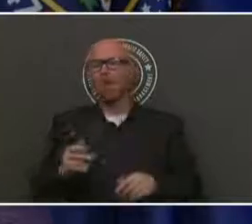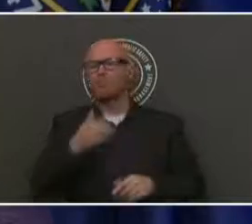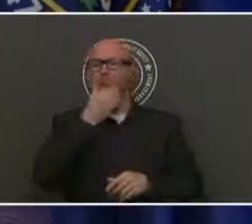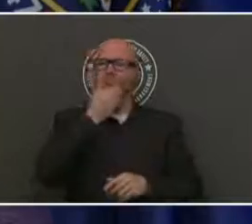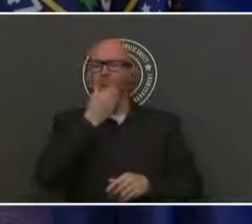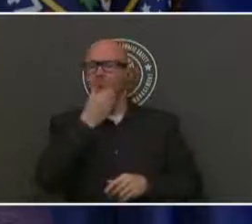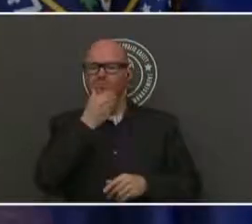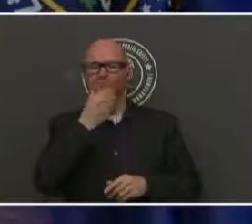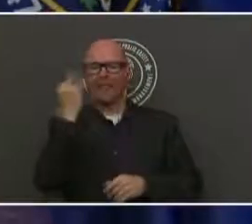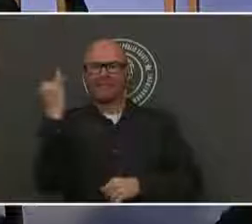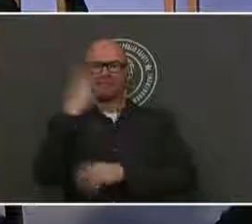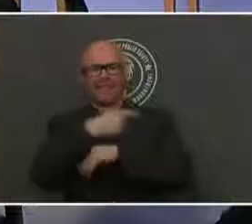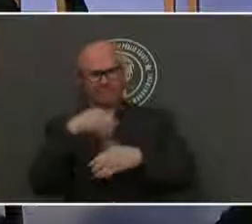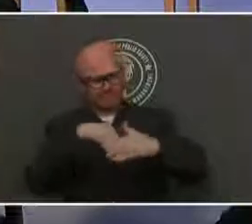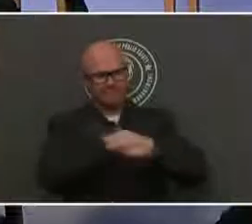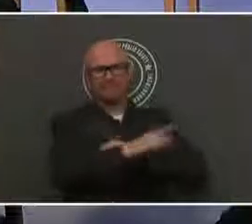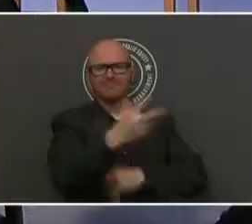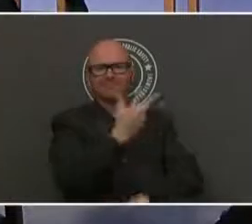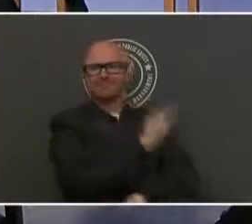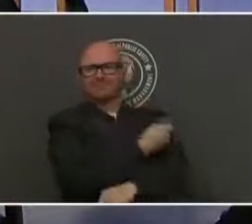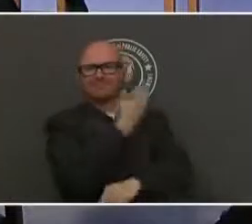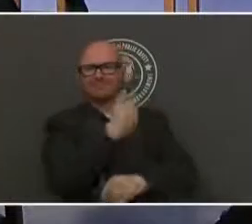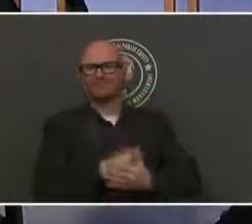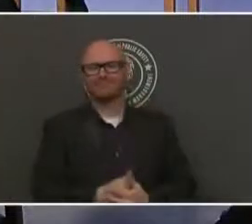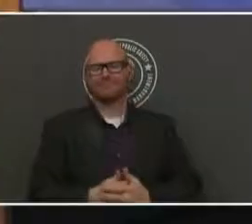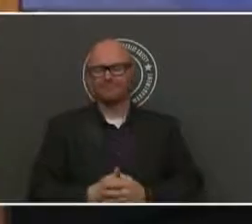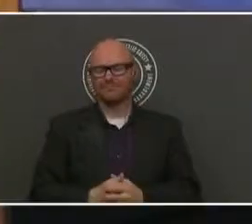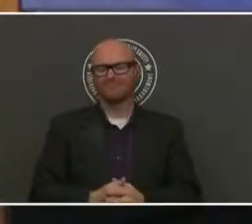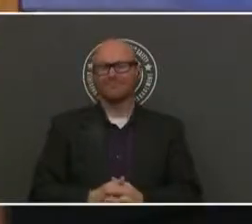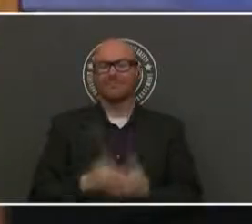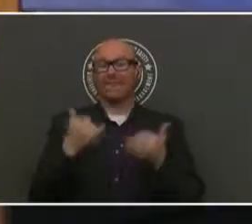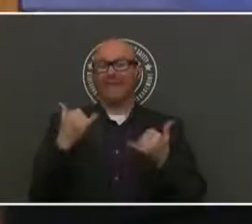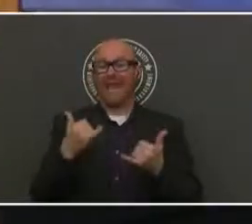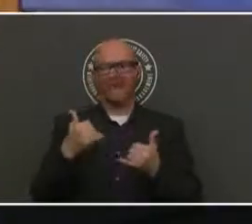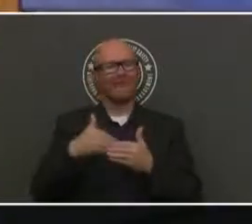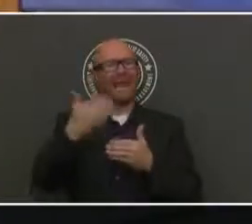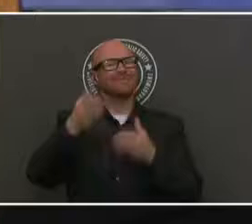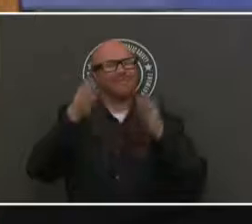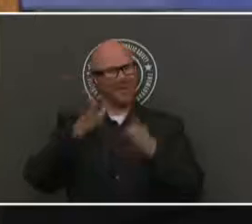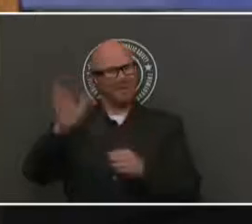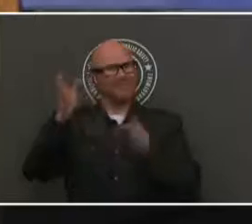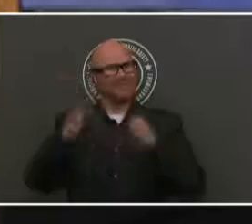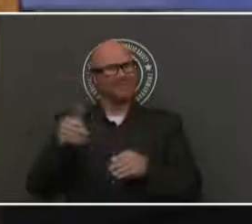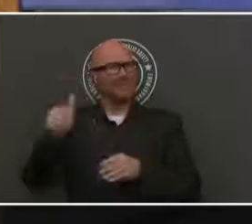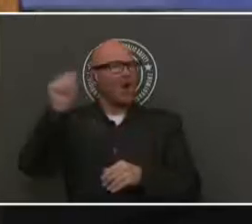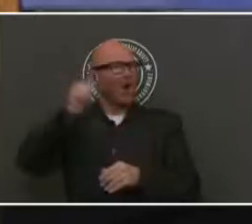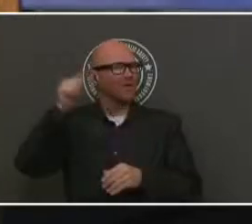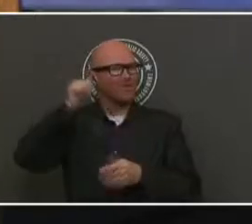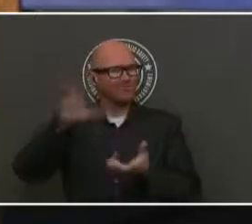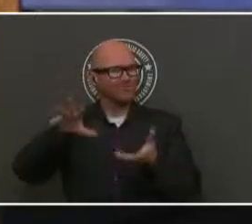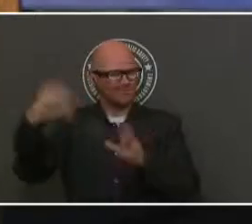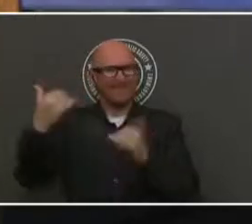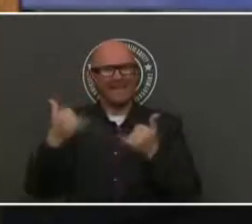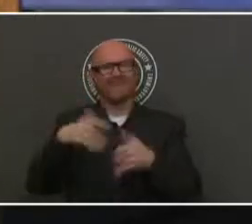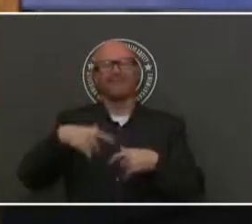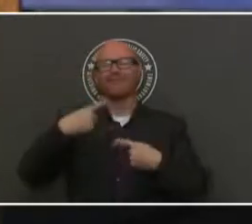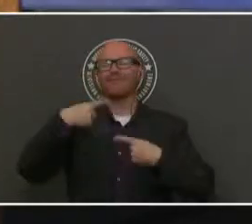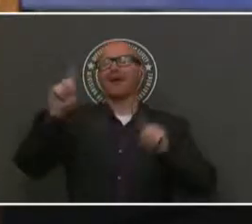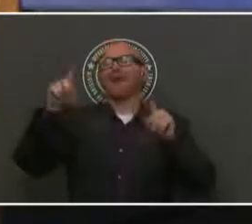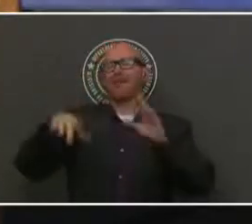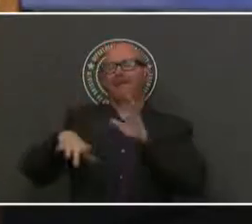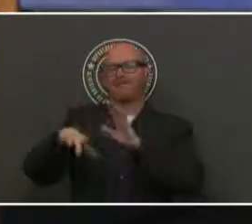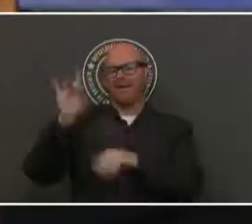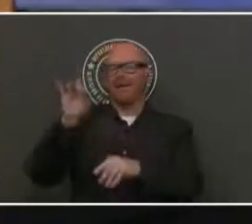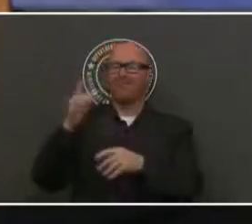help close that gap. Okay, and I have Roger's question. All right, we got Roger's question. You described earlier in this press conference challenging